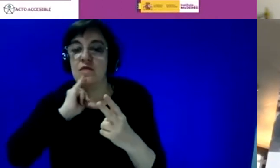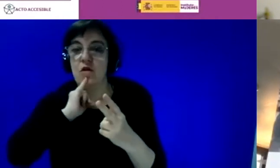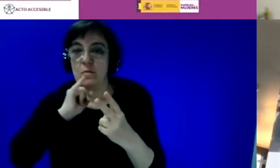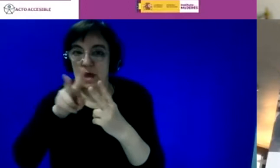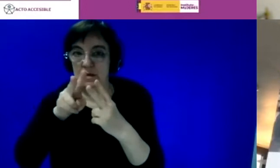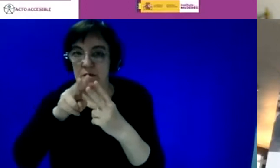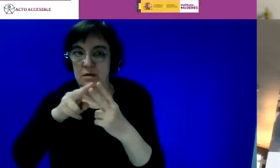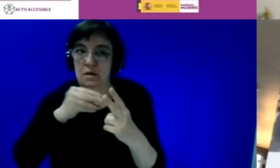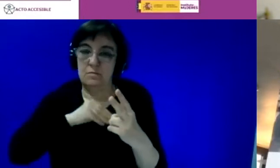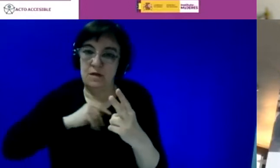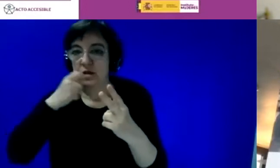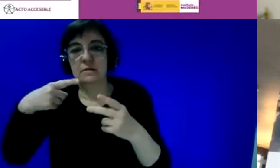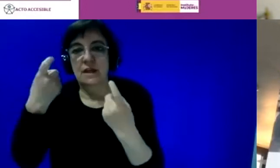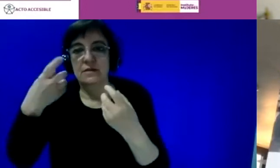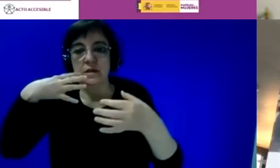seminar in both languages